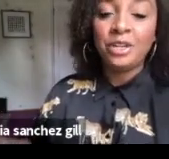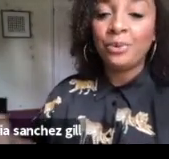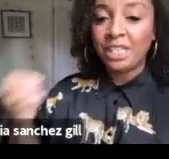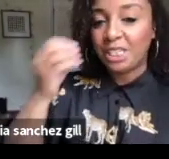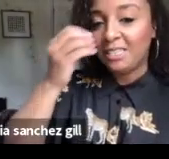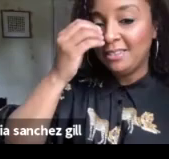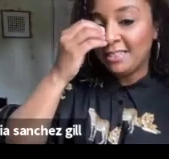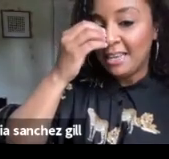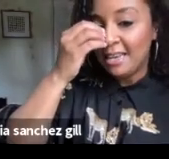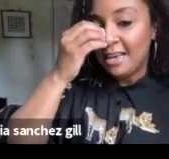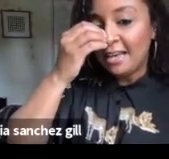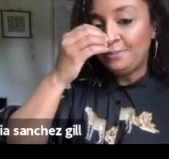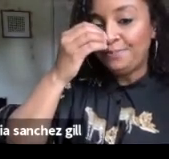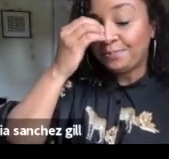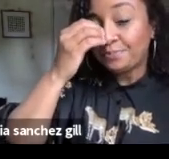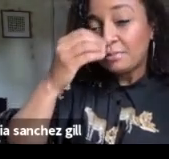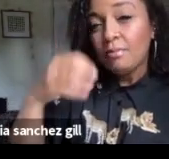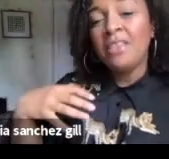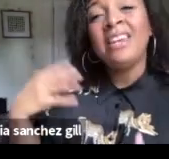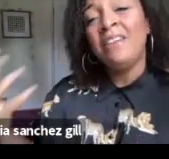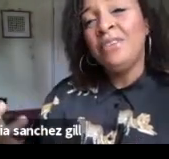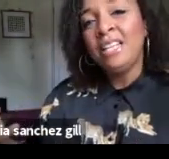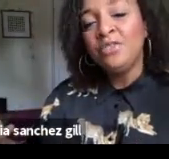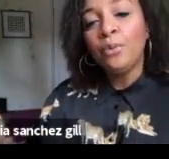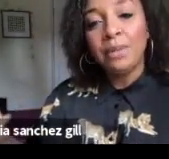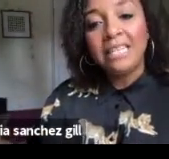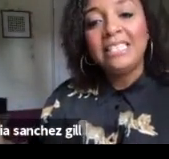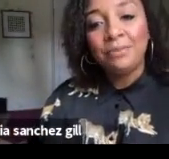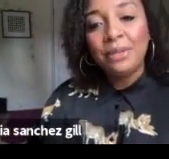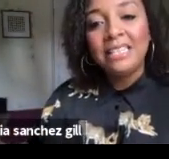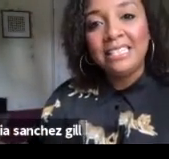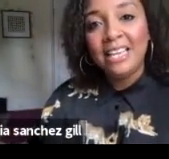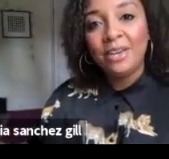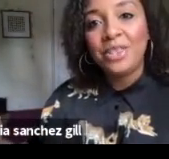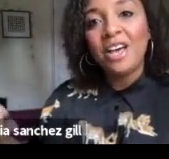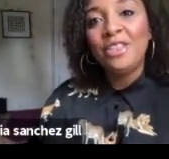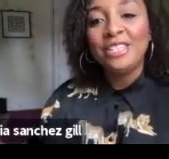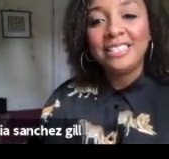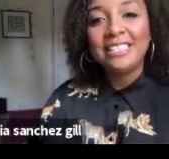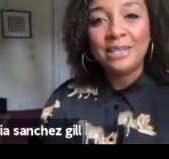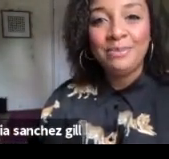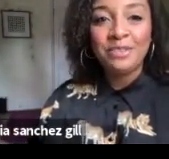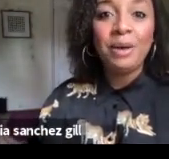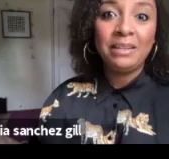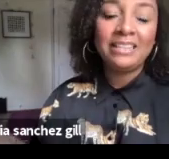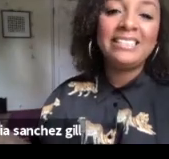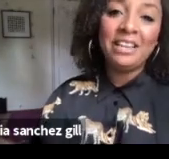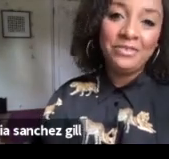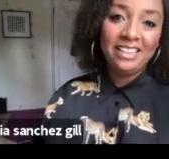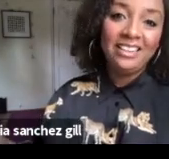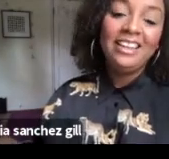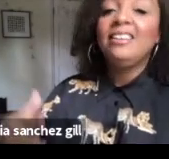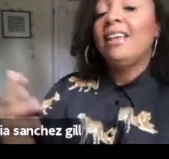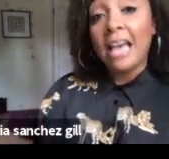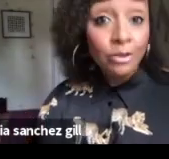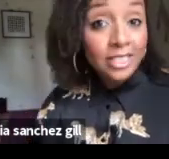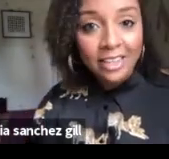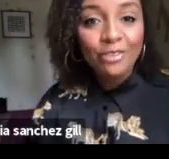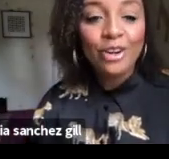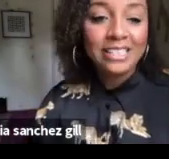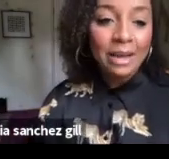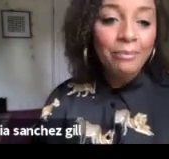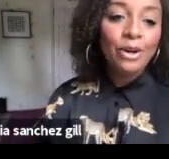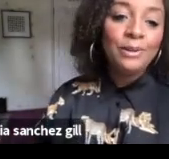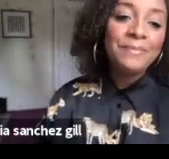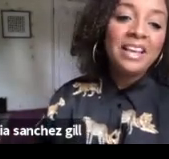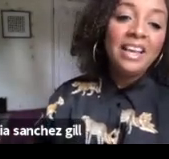different iterations. That advocates for replacing policing with other systems of public safety, like housing,